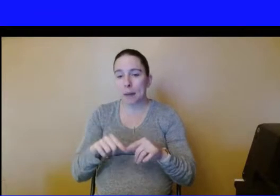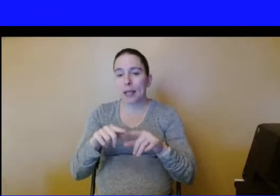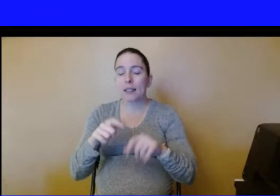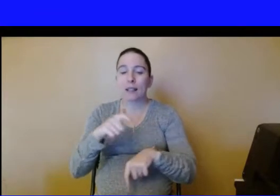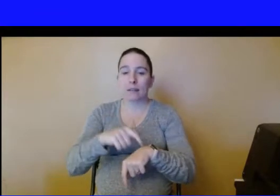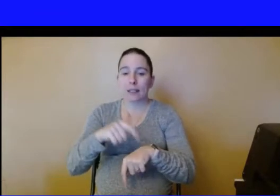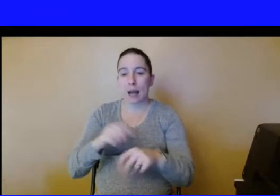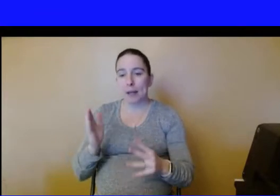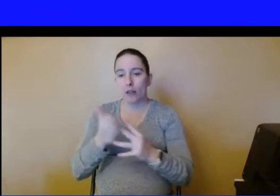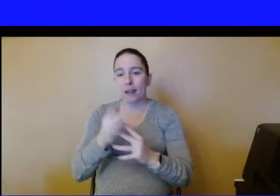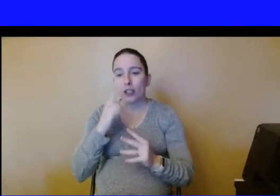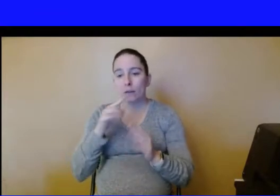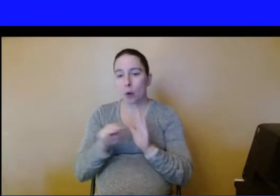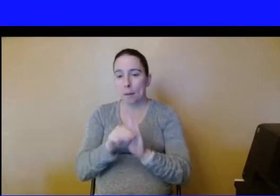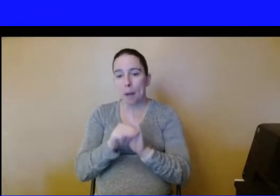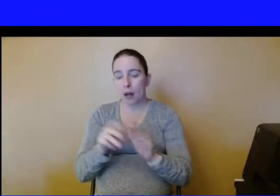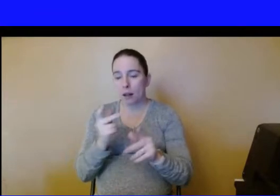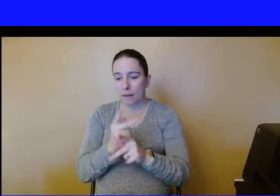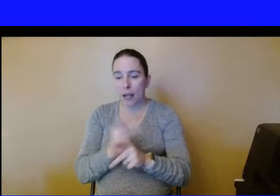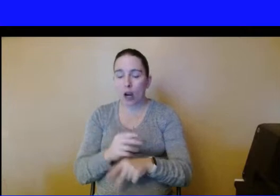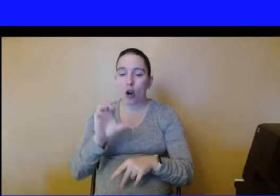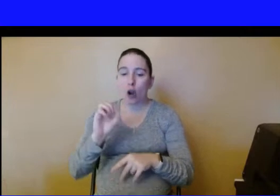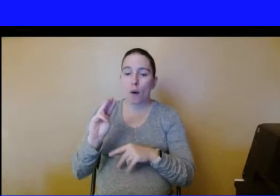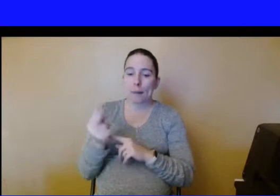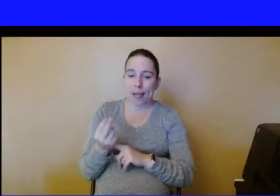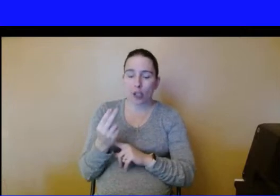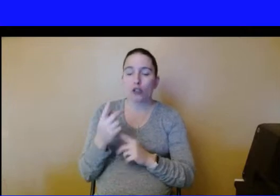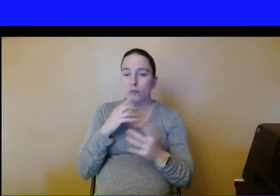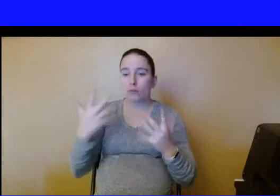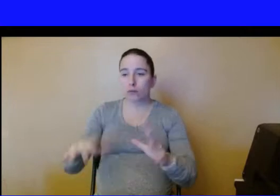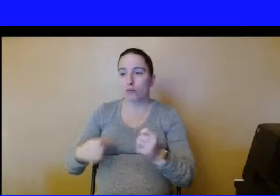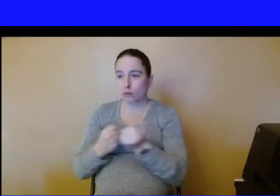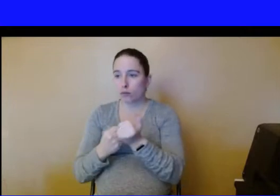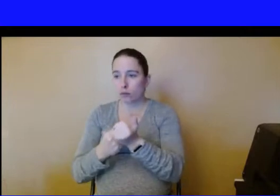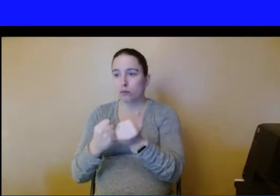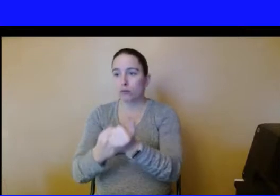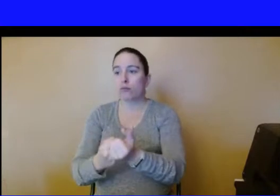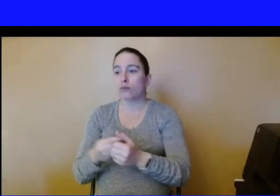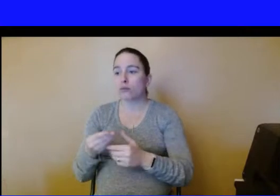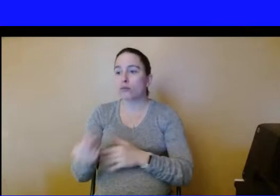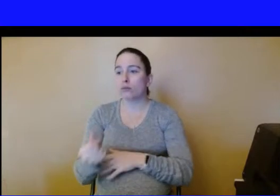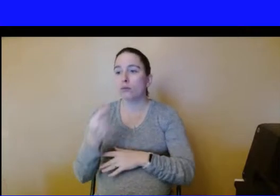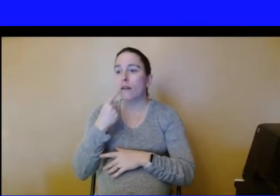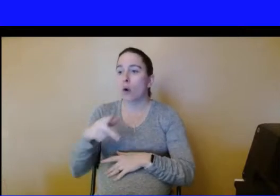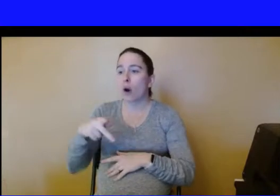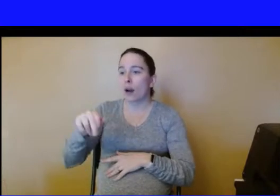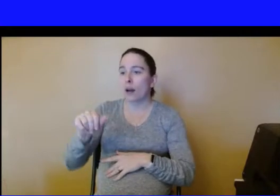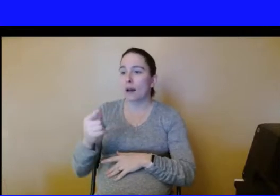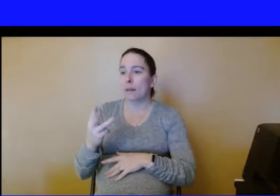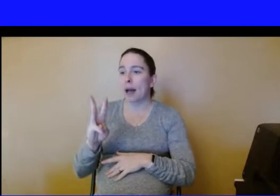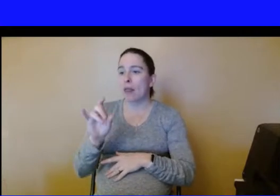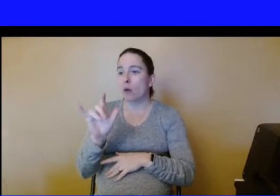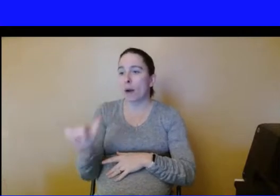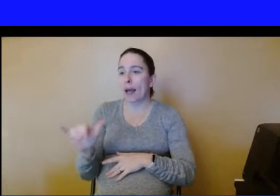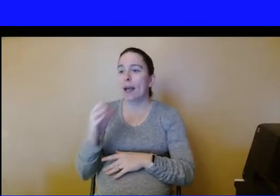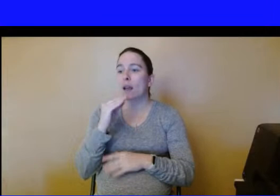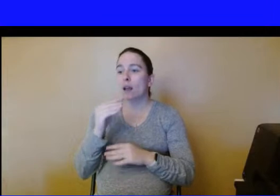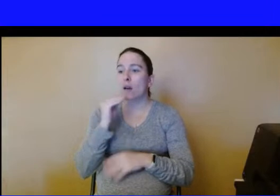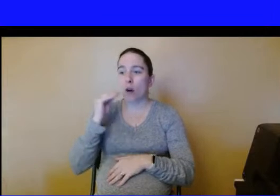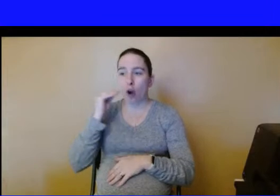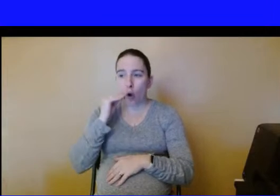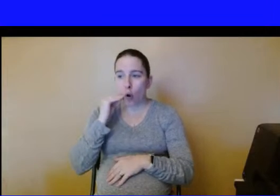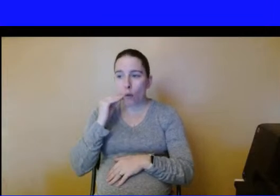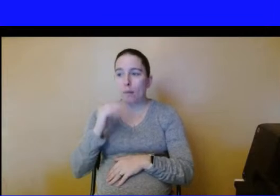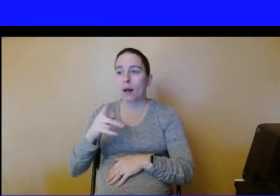Coordinated Behavioral Care, or CBC, is a provider-owned and led nonprofit organization consisting of a Medicaid